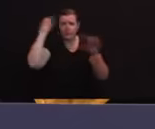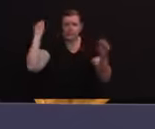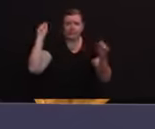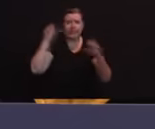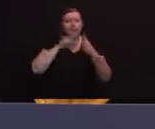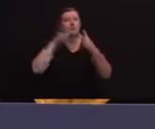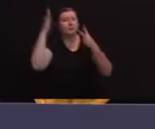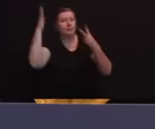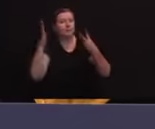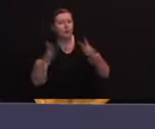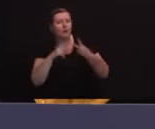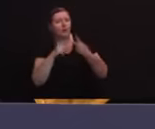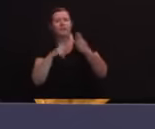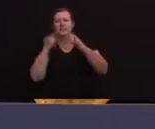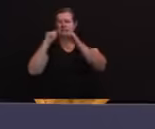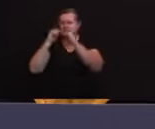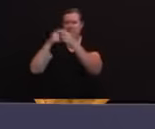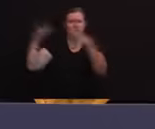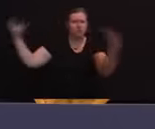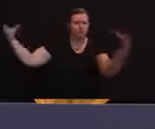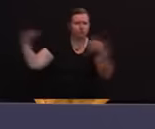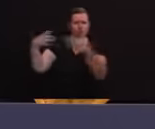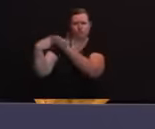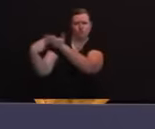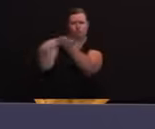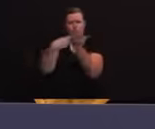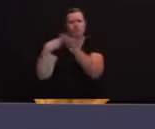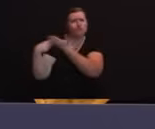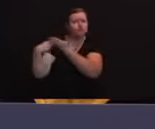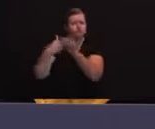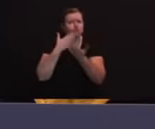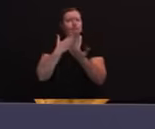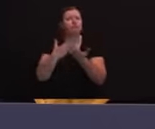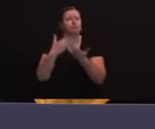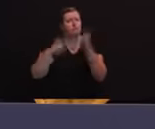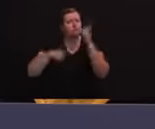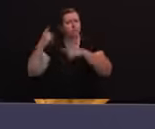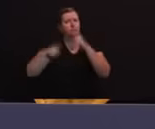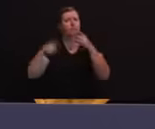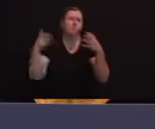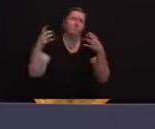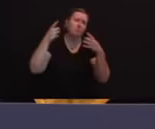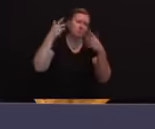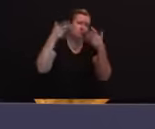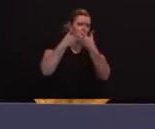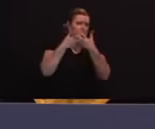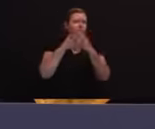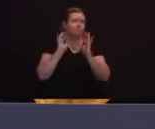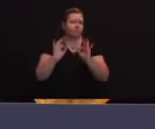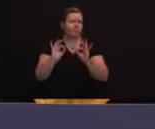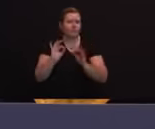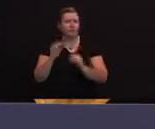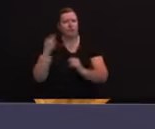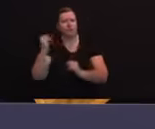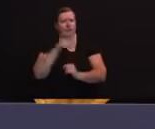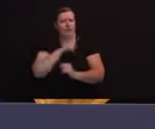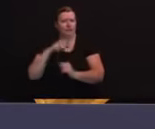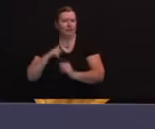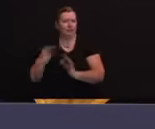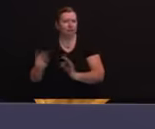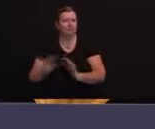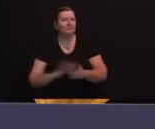really in a really good spirit to try to find that common ground. Thank you for that. Matt, at long last, good